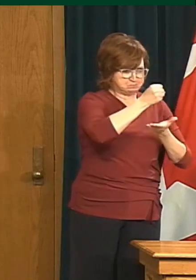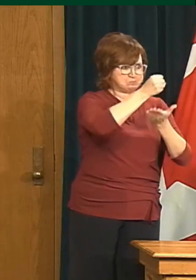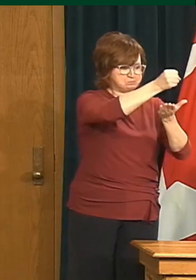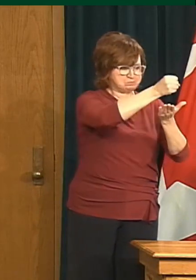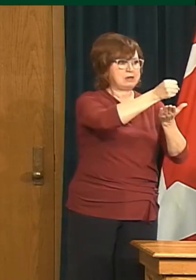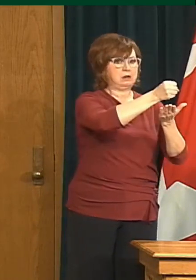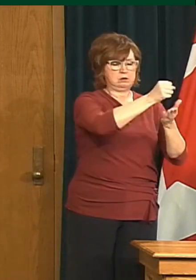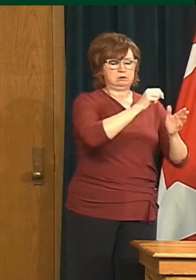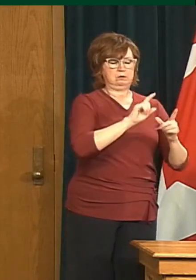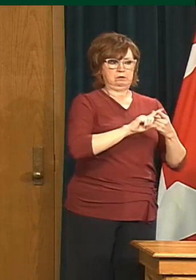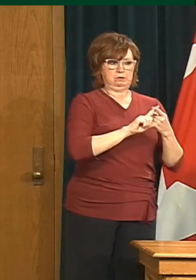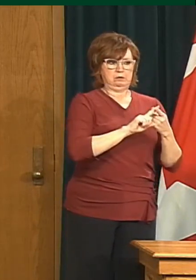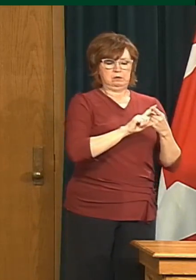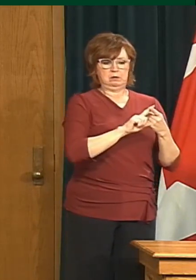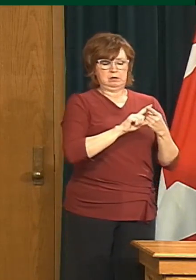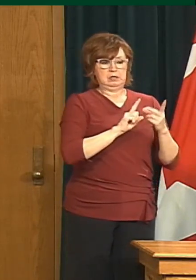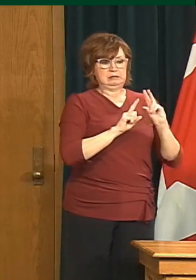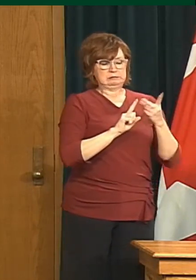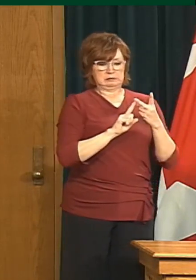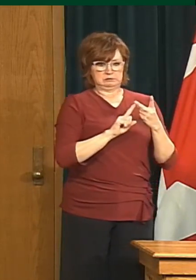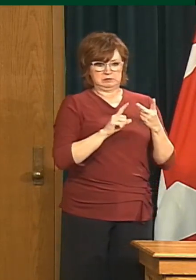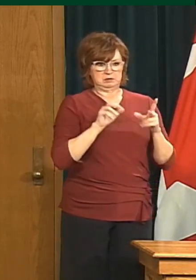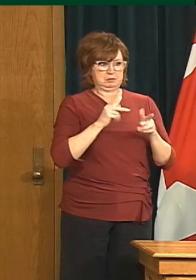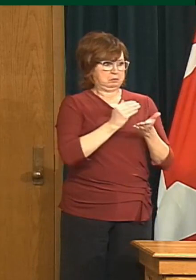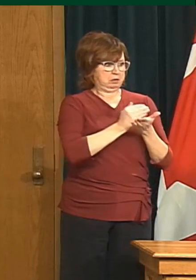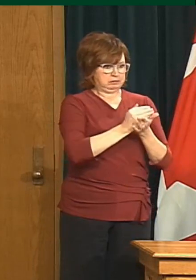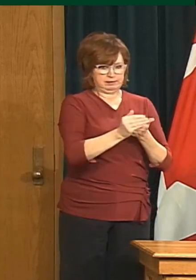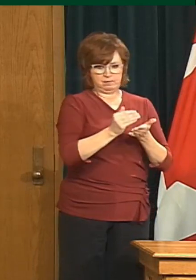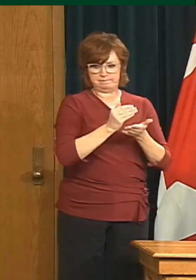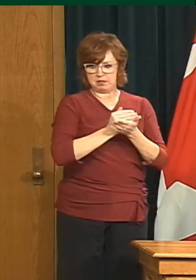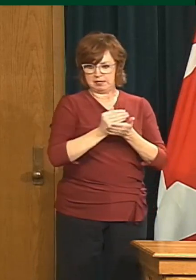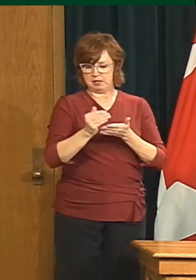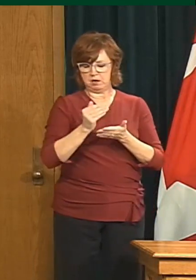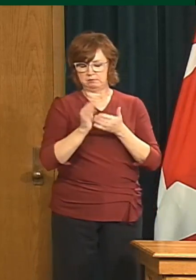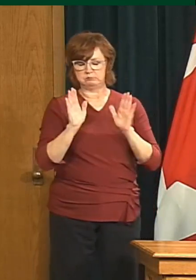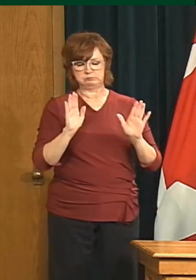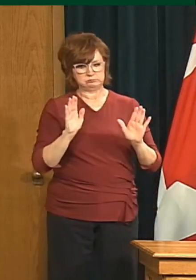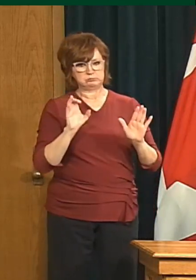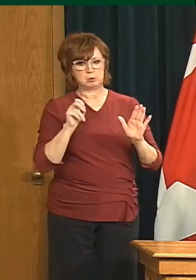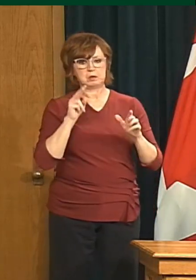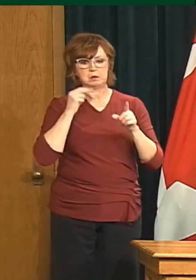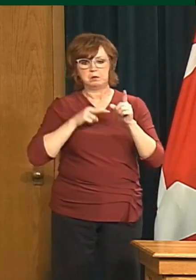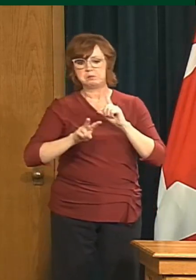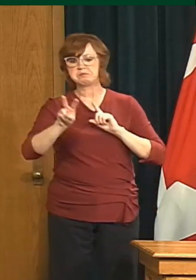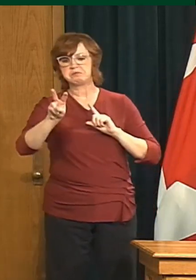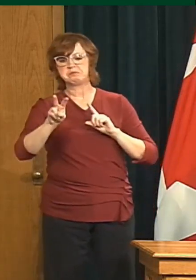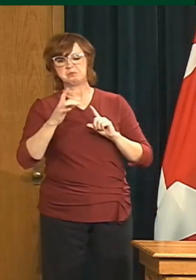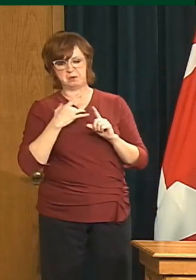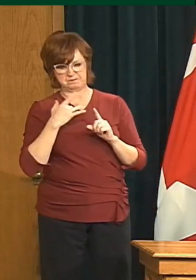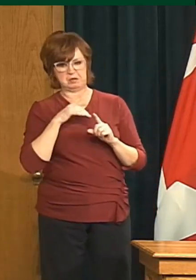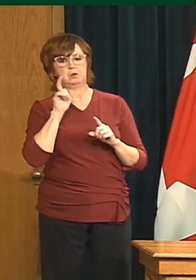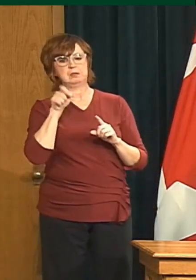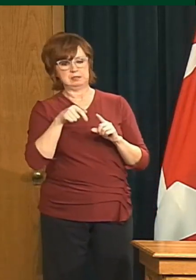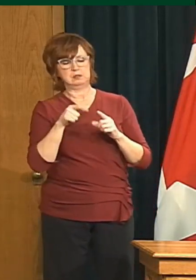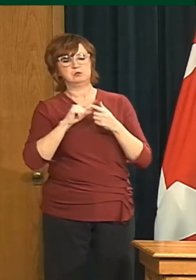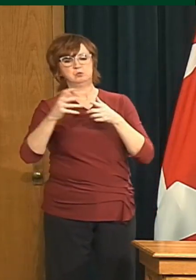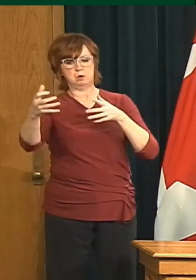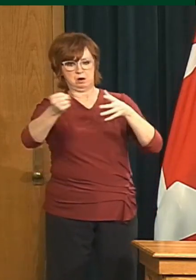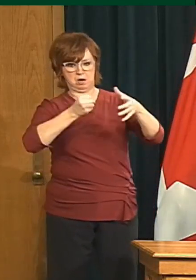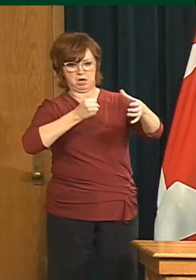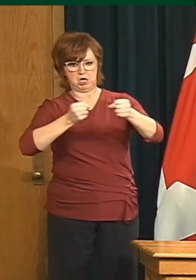in mind of what does our recovery look like. We absolutely need to help our